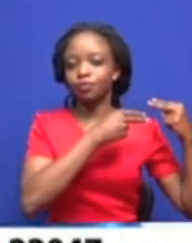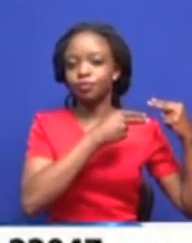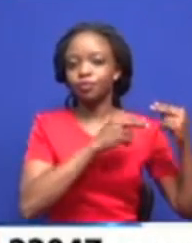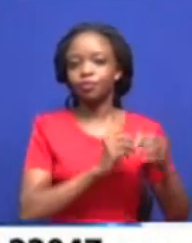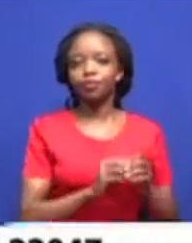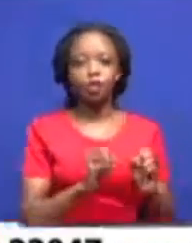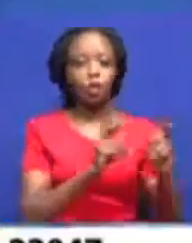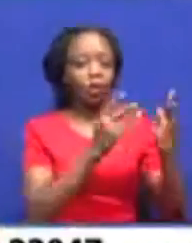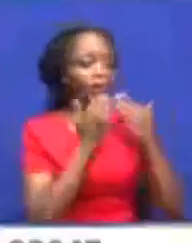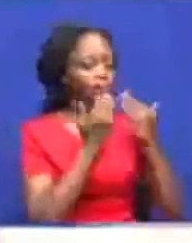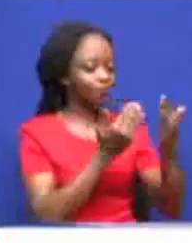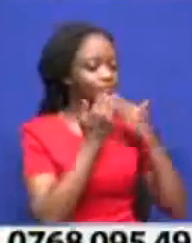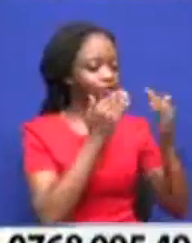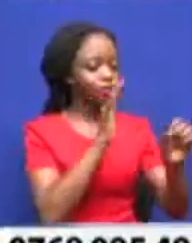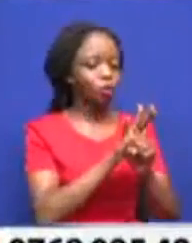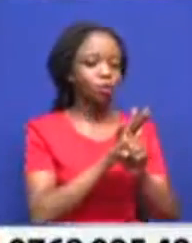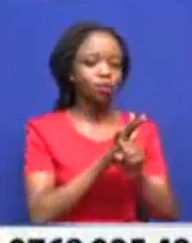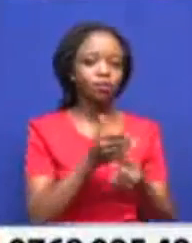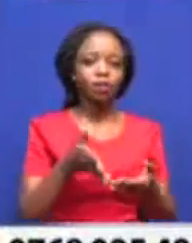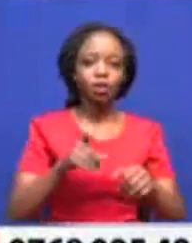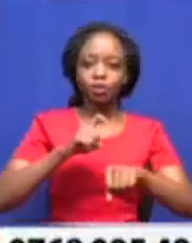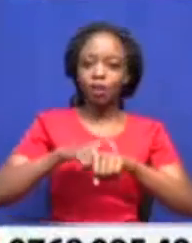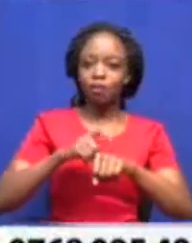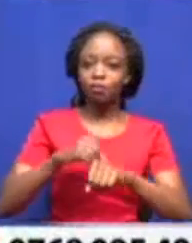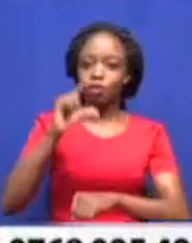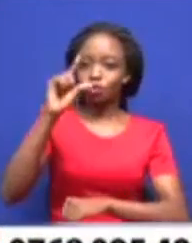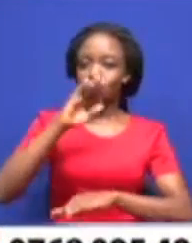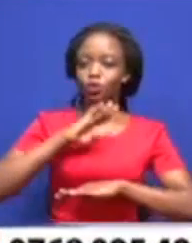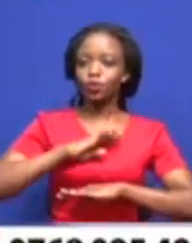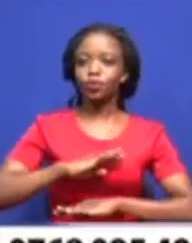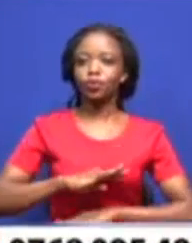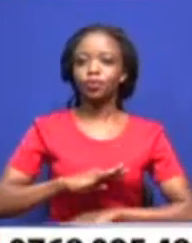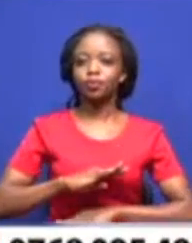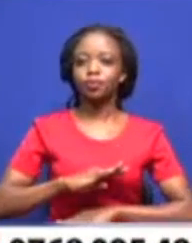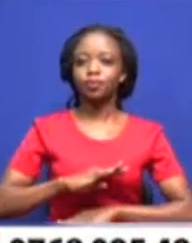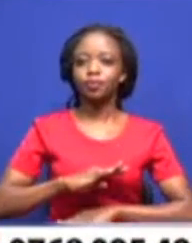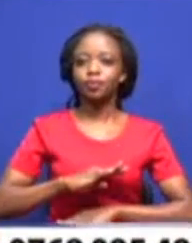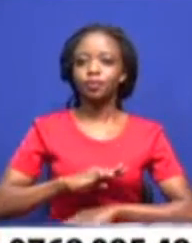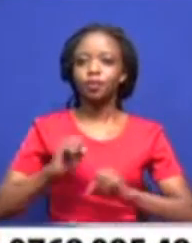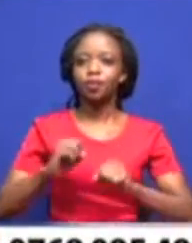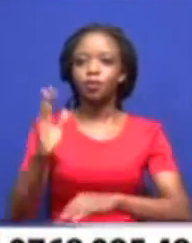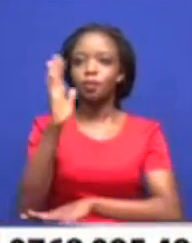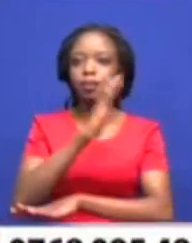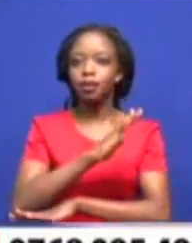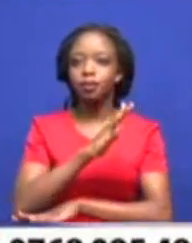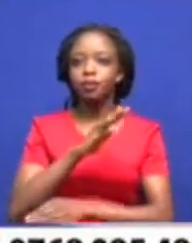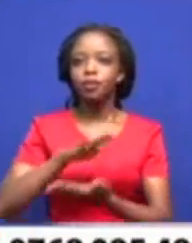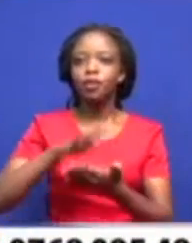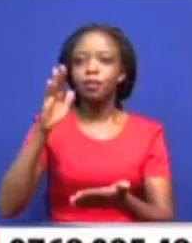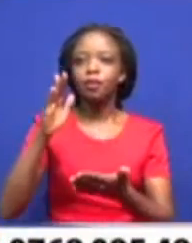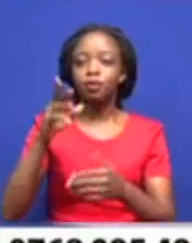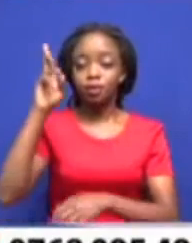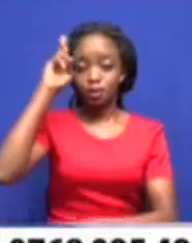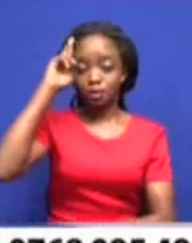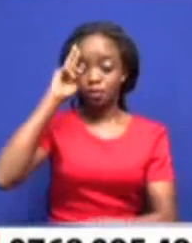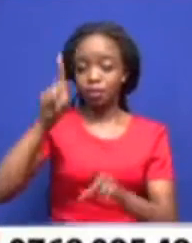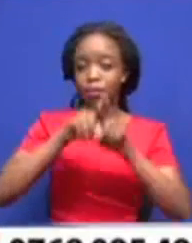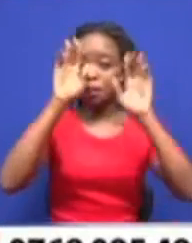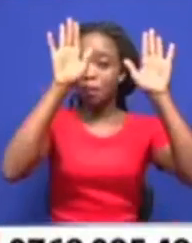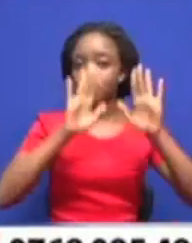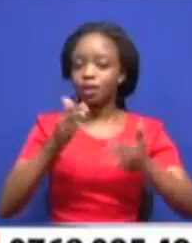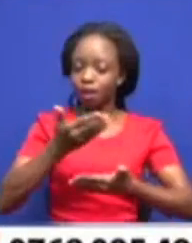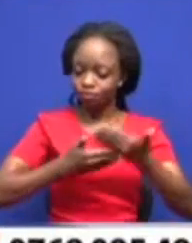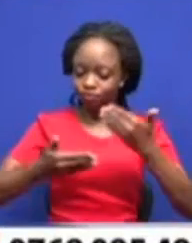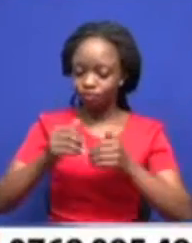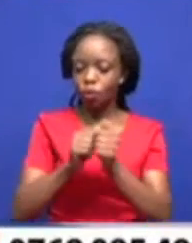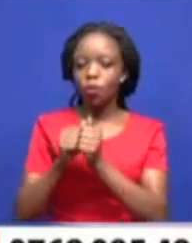All right, thank you so much, and it's now time that again we take a short break. We'll be right back with much more. Remember, it's also important that you interact